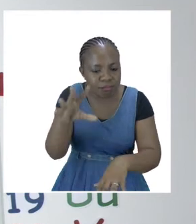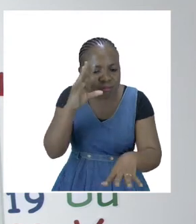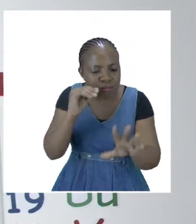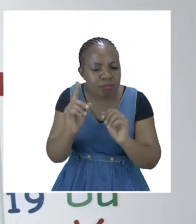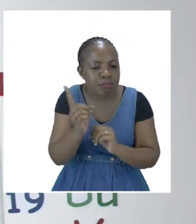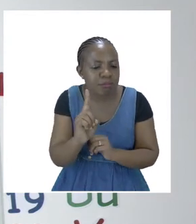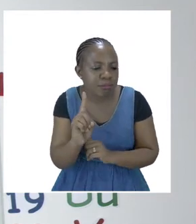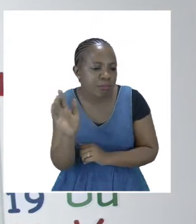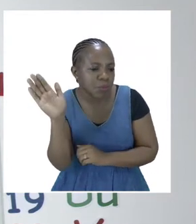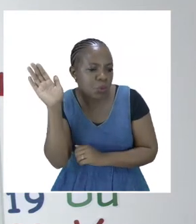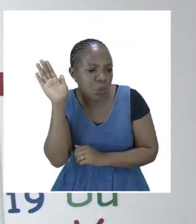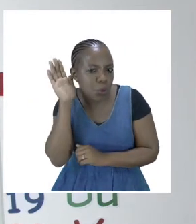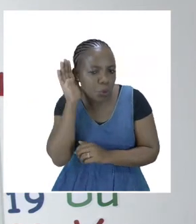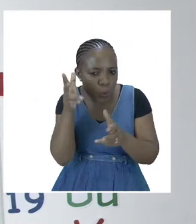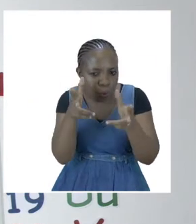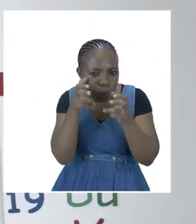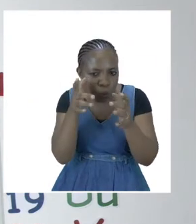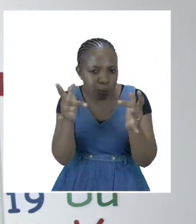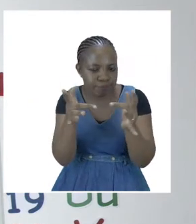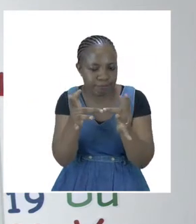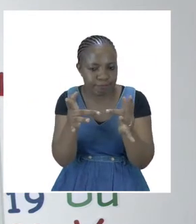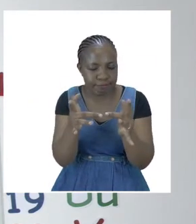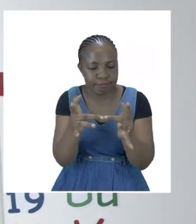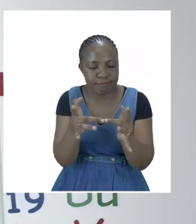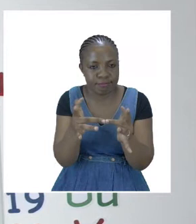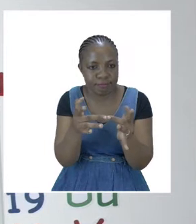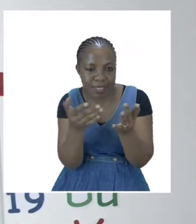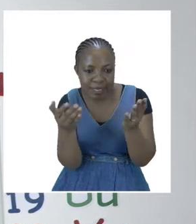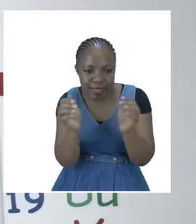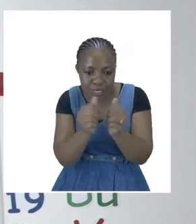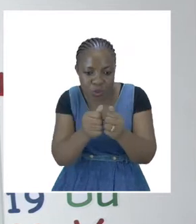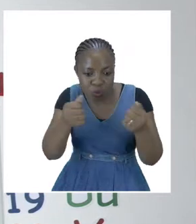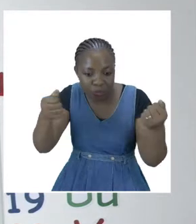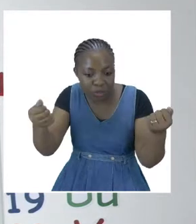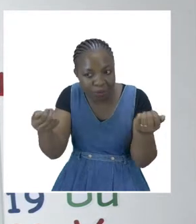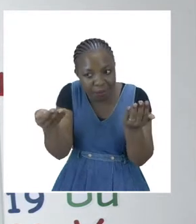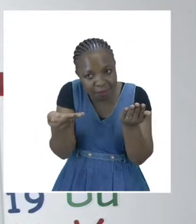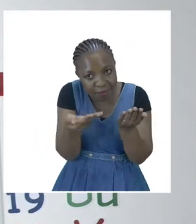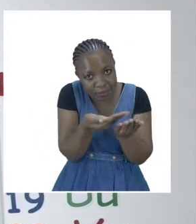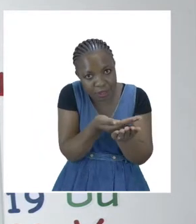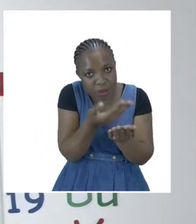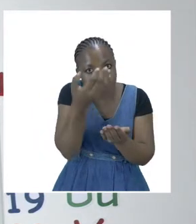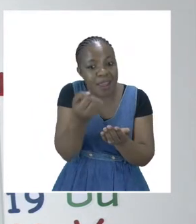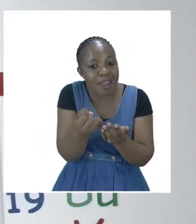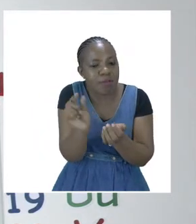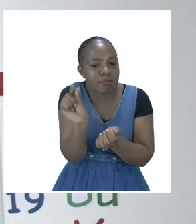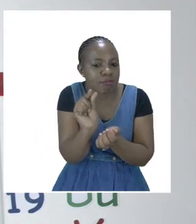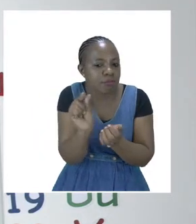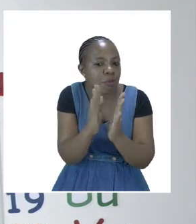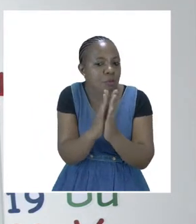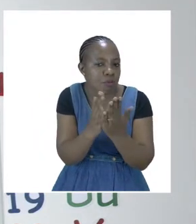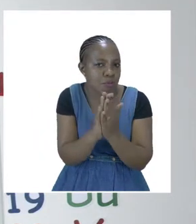or watching online. Inside the newspapers, there is an insert of the lesson